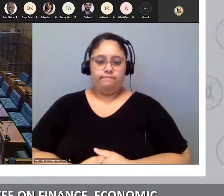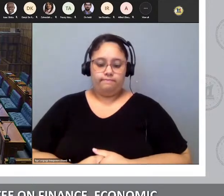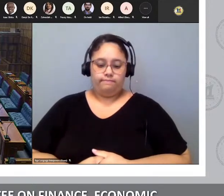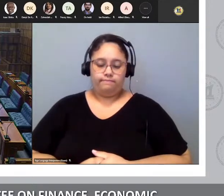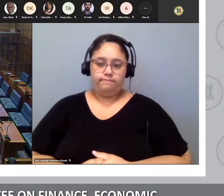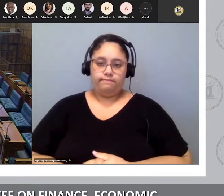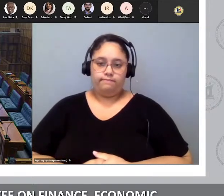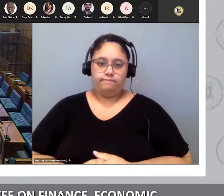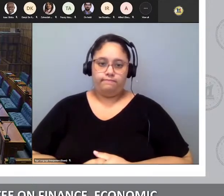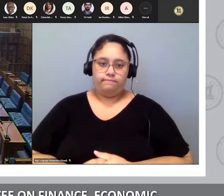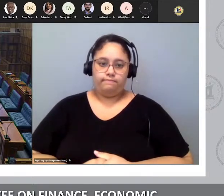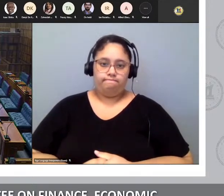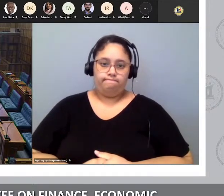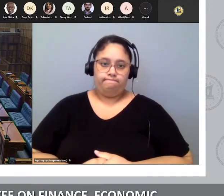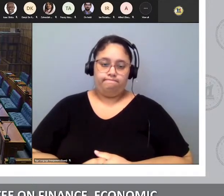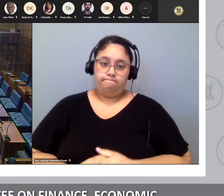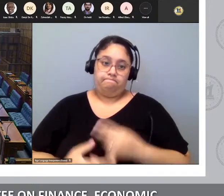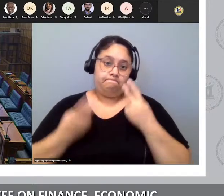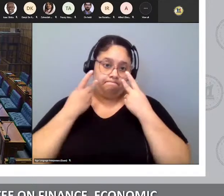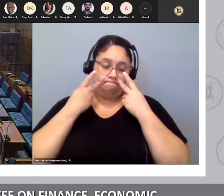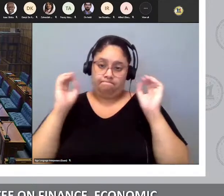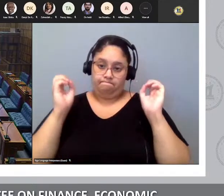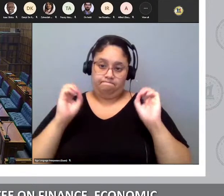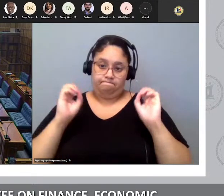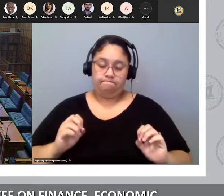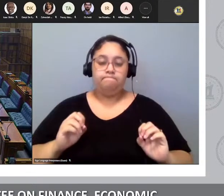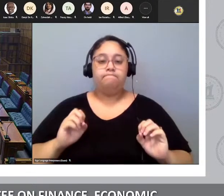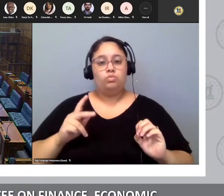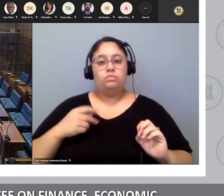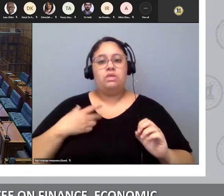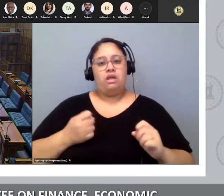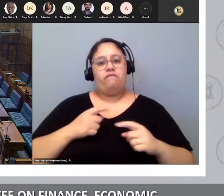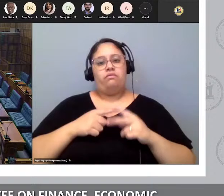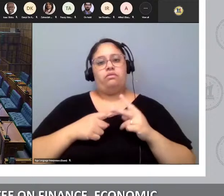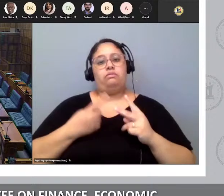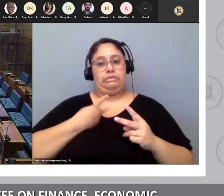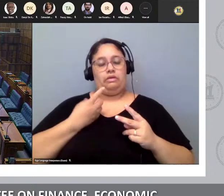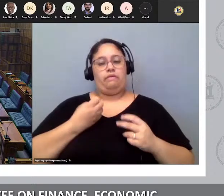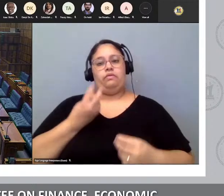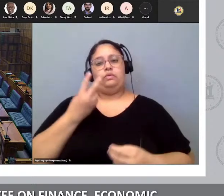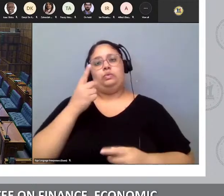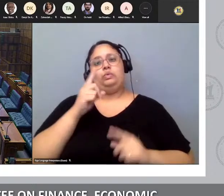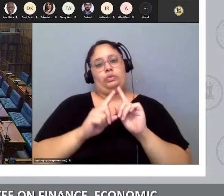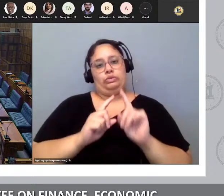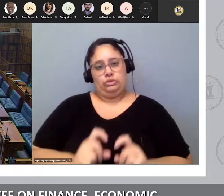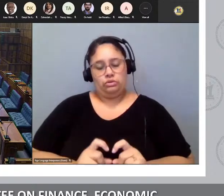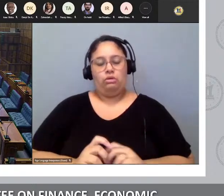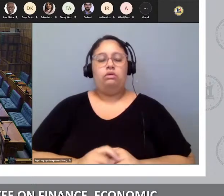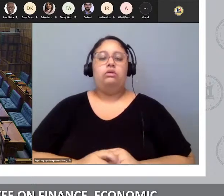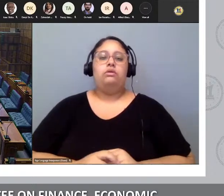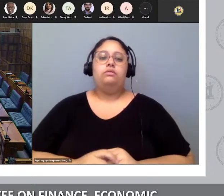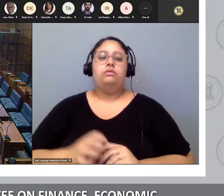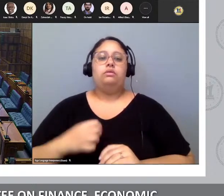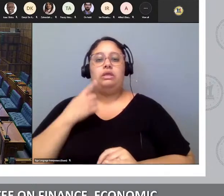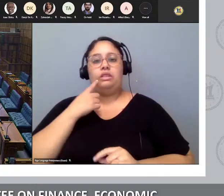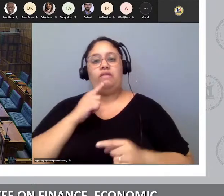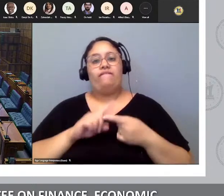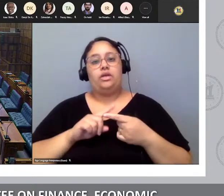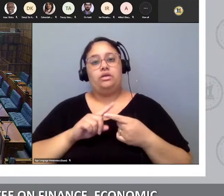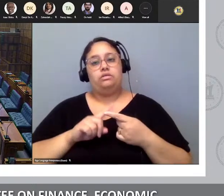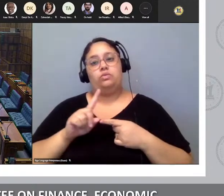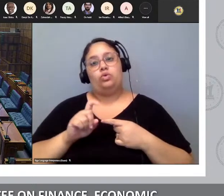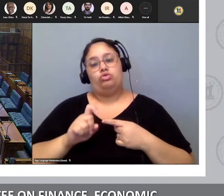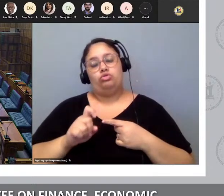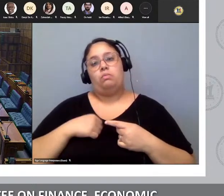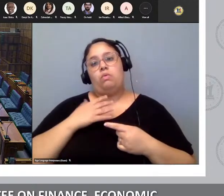slide okay I see no hands um I do have two questions myself um I think the the first thing